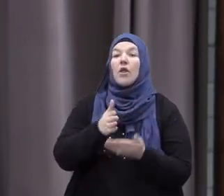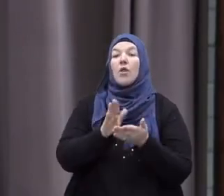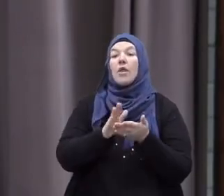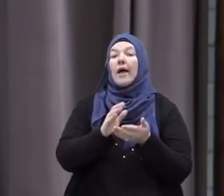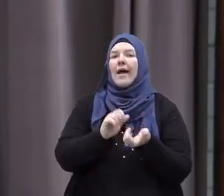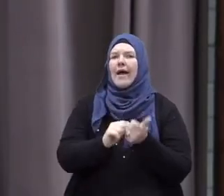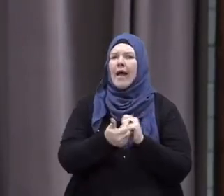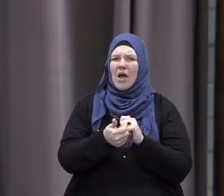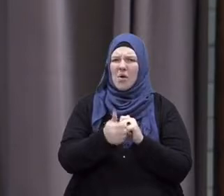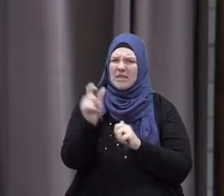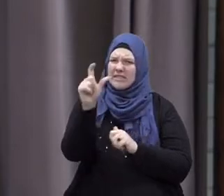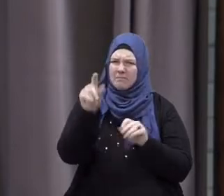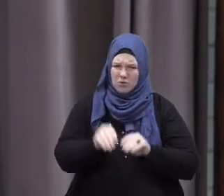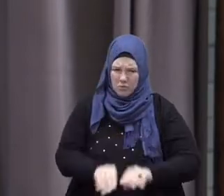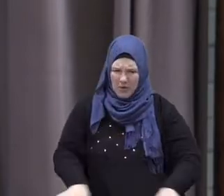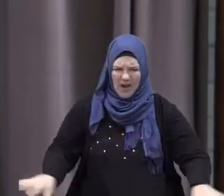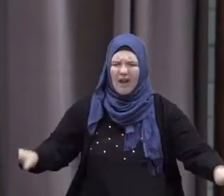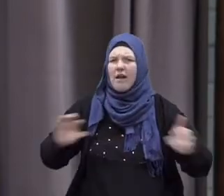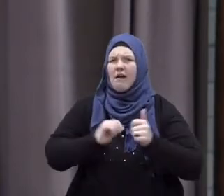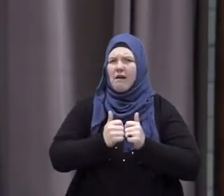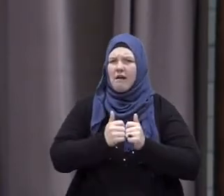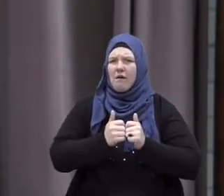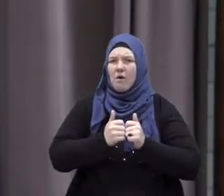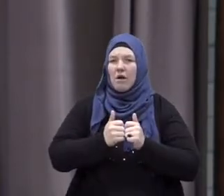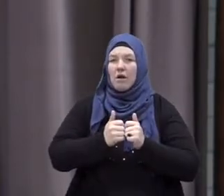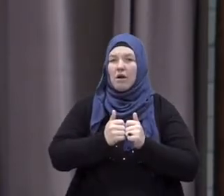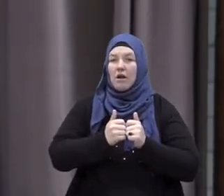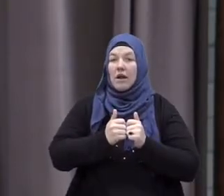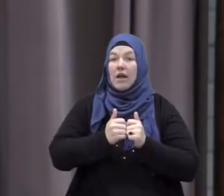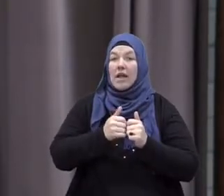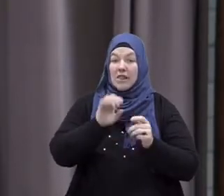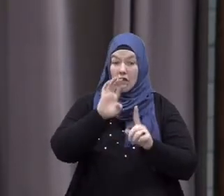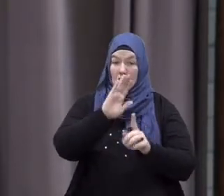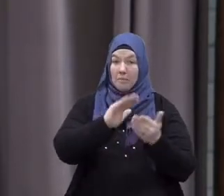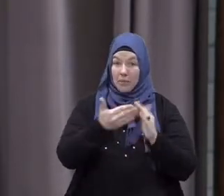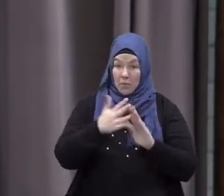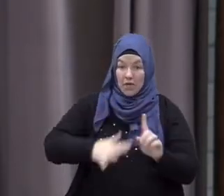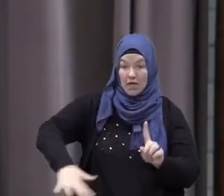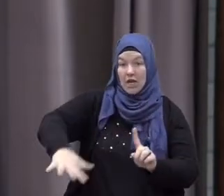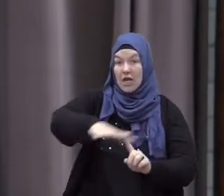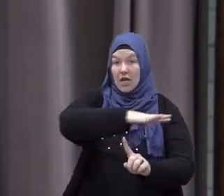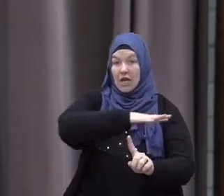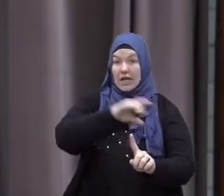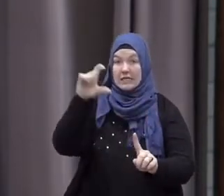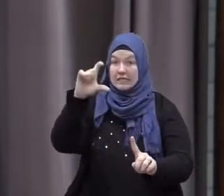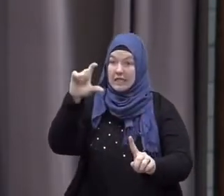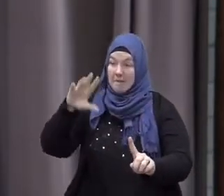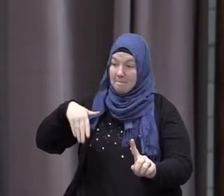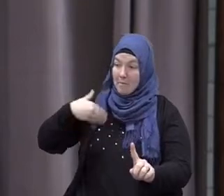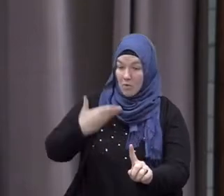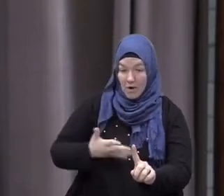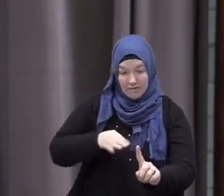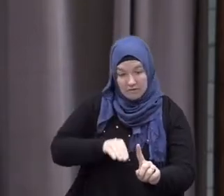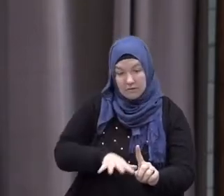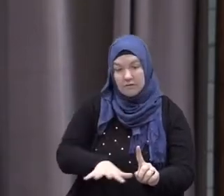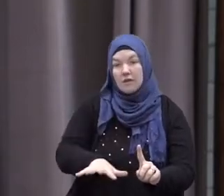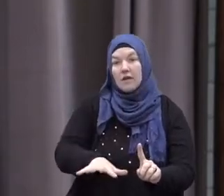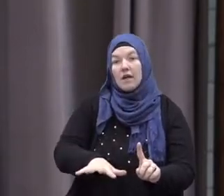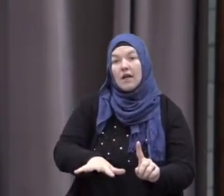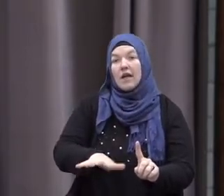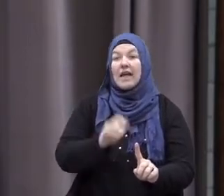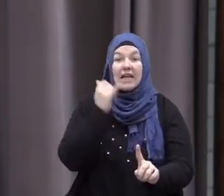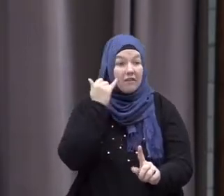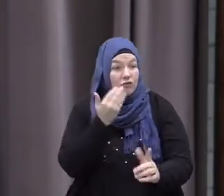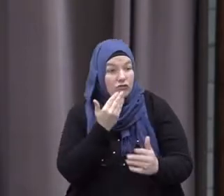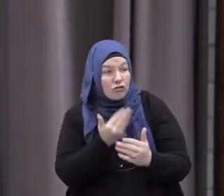spread is capturing what is good in the community in which they live and adding to it